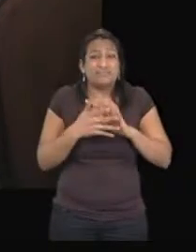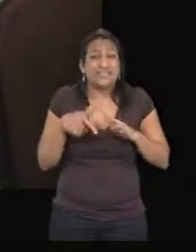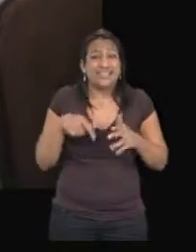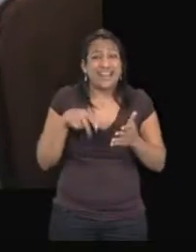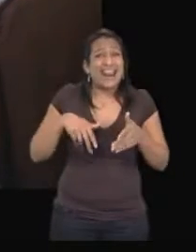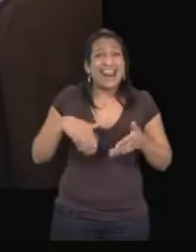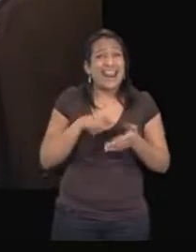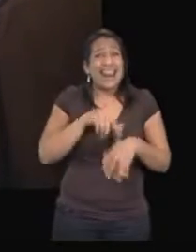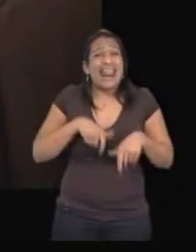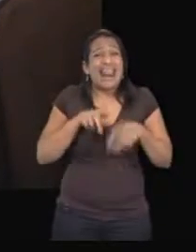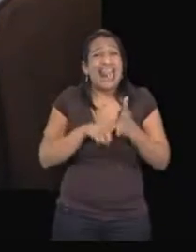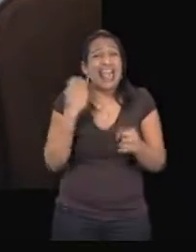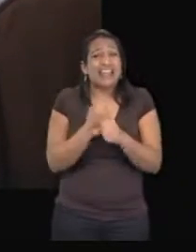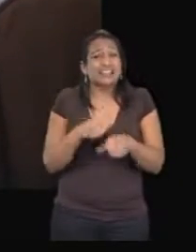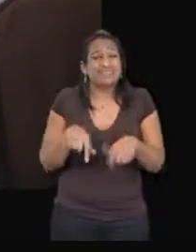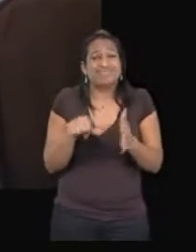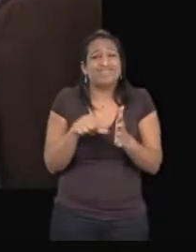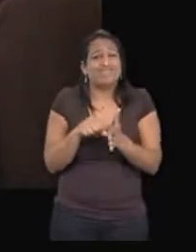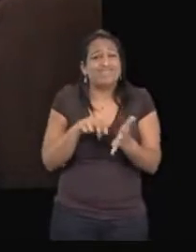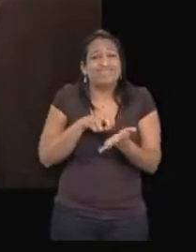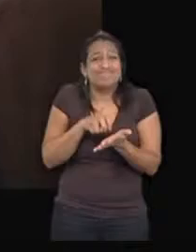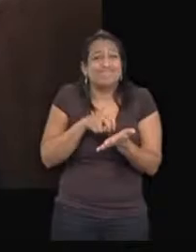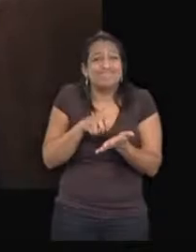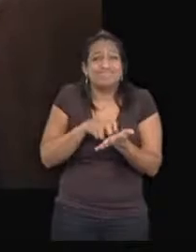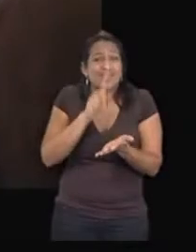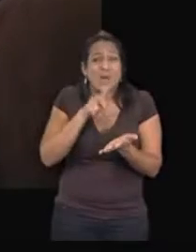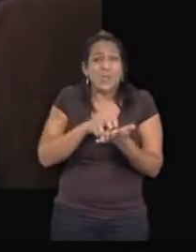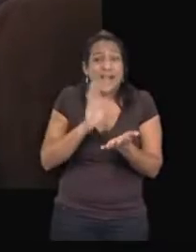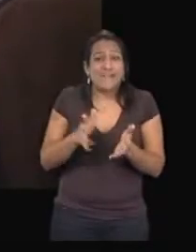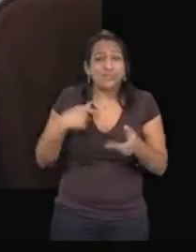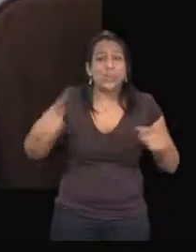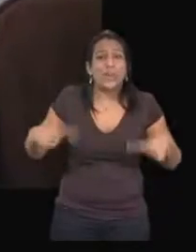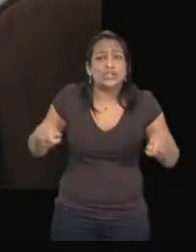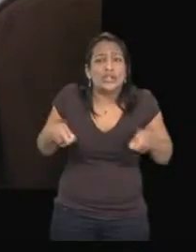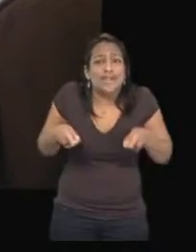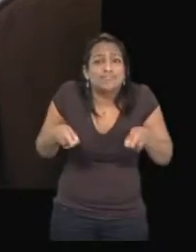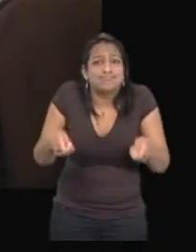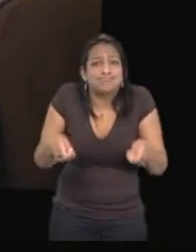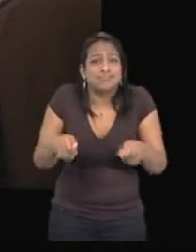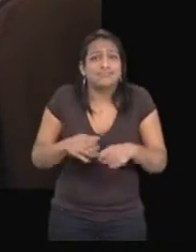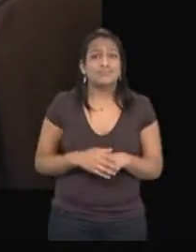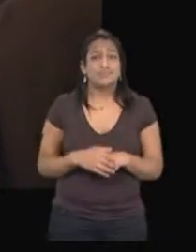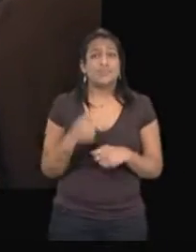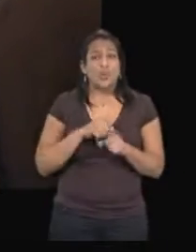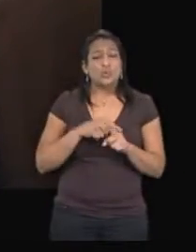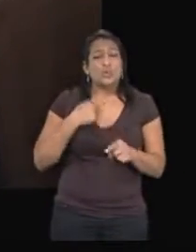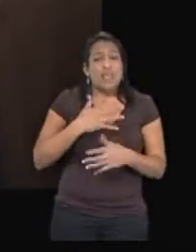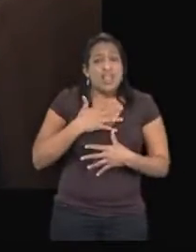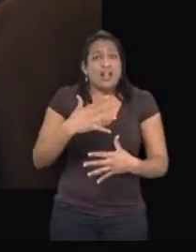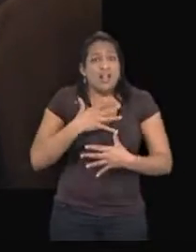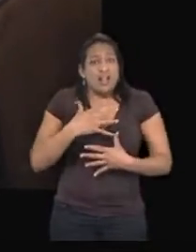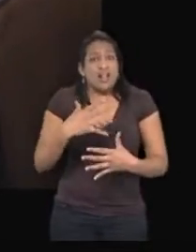his legs are packed up on him and he can't walk about now, so he has to be pushed around. And